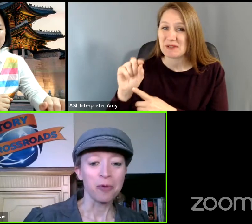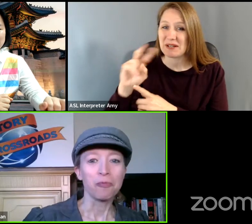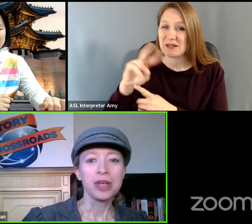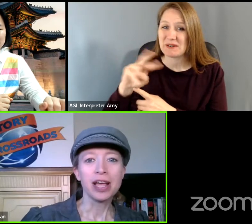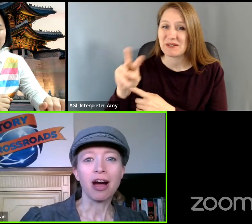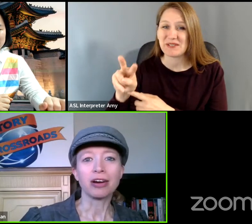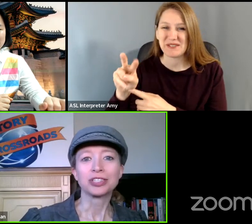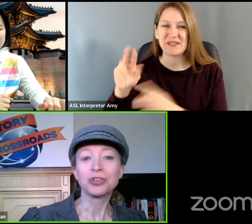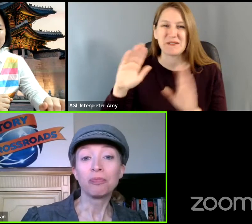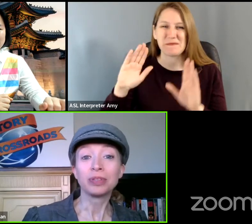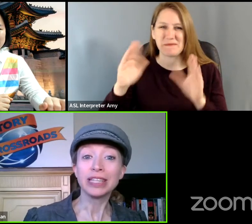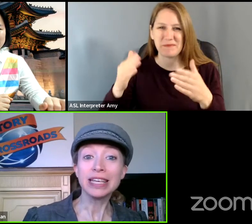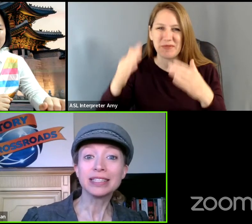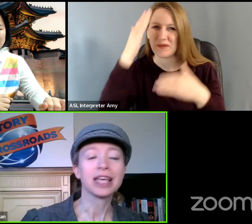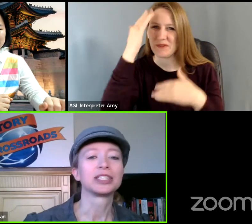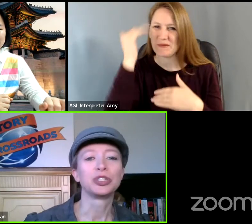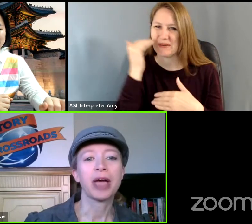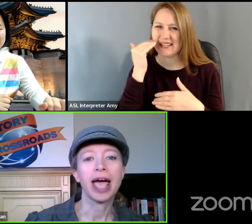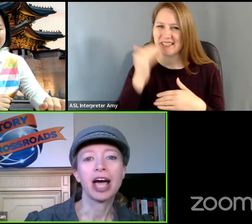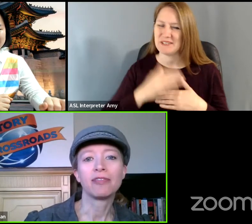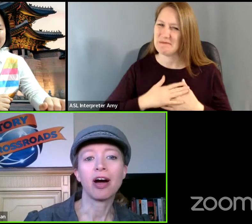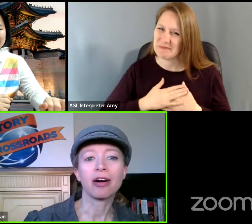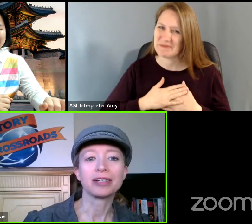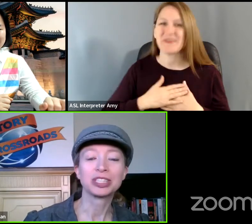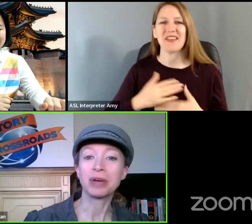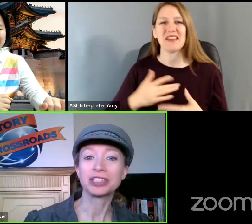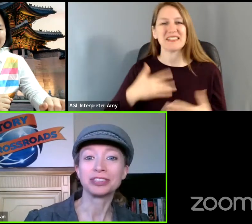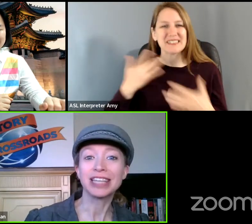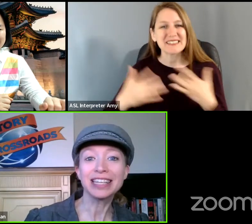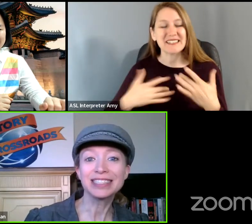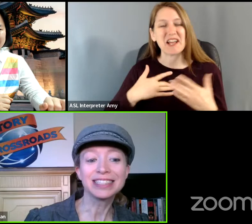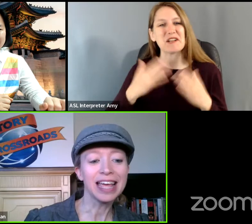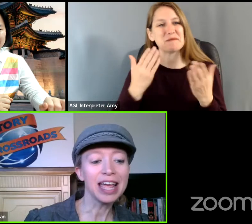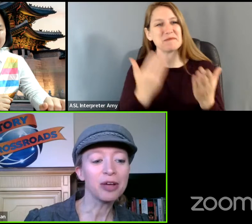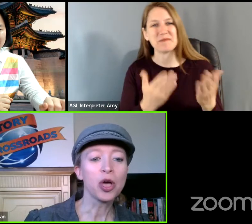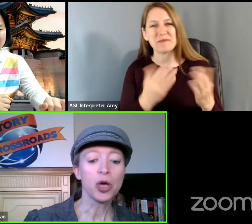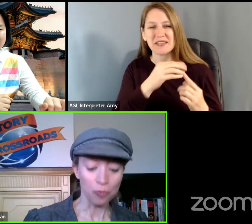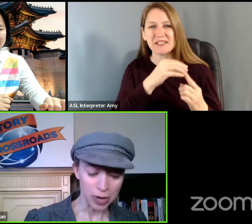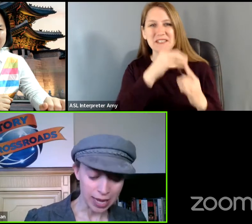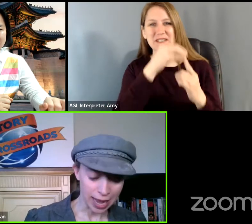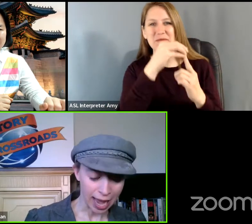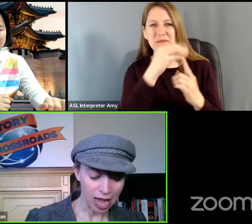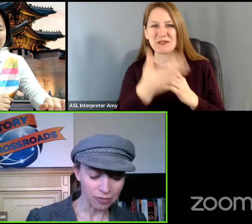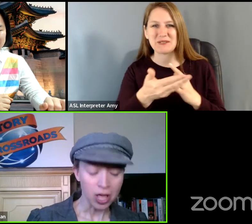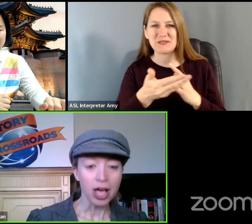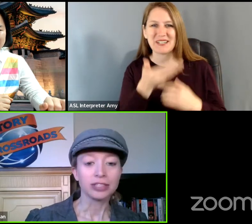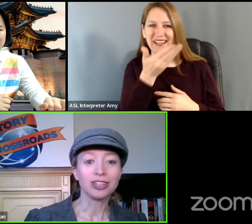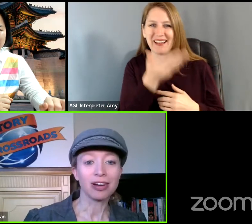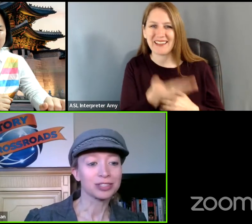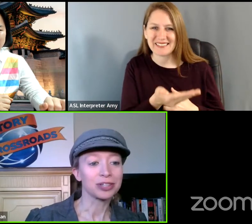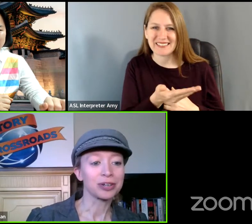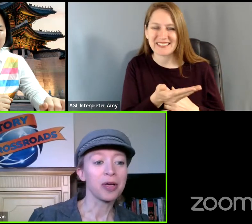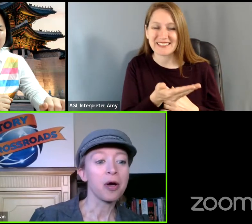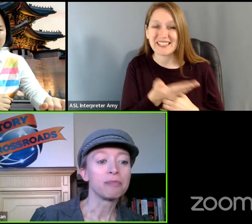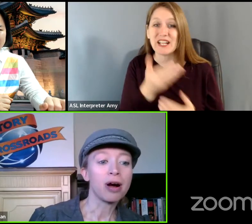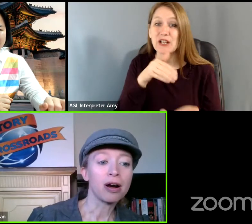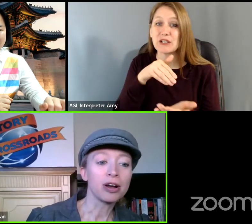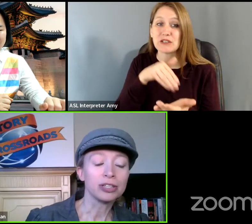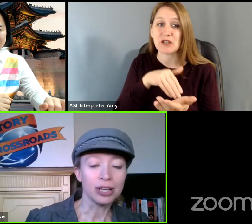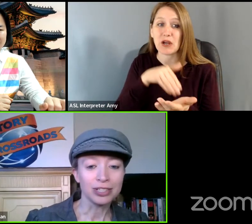Korean. We are so pleased to have our special guest today. We have